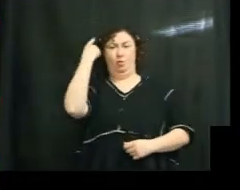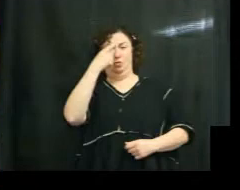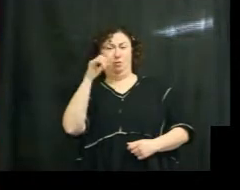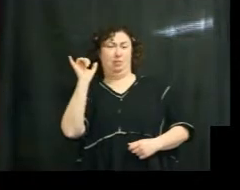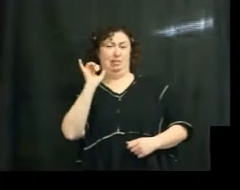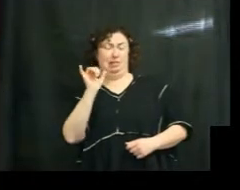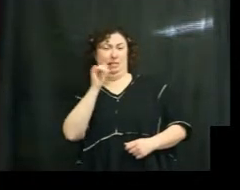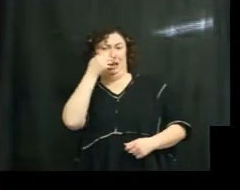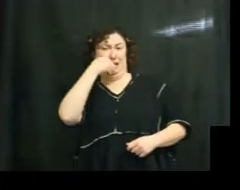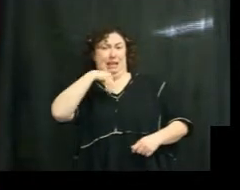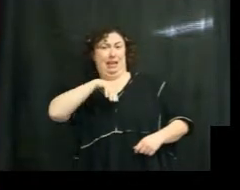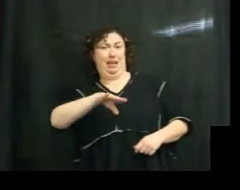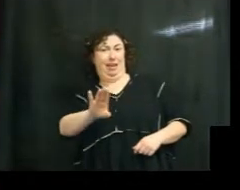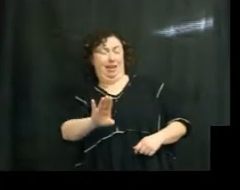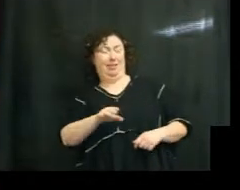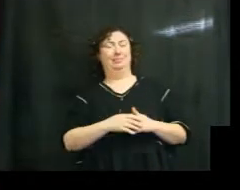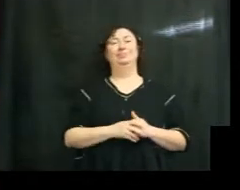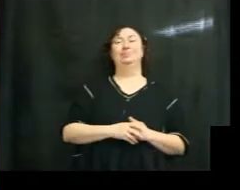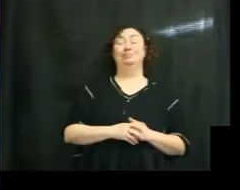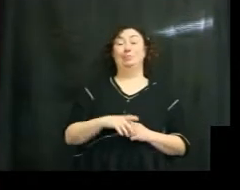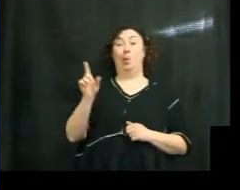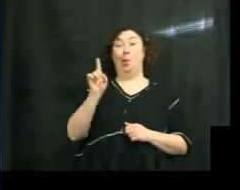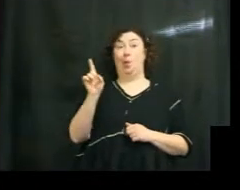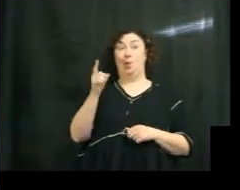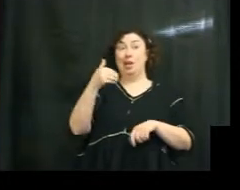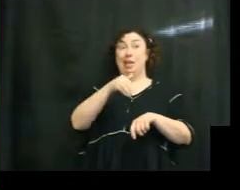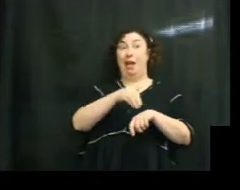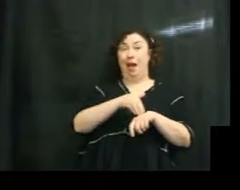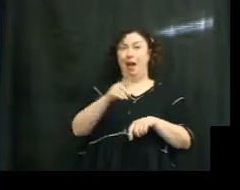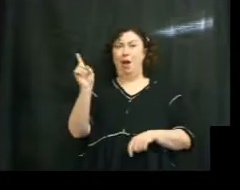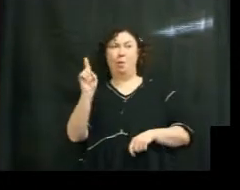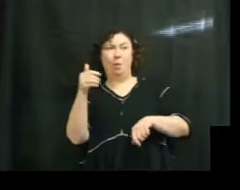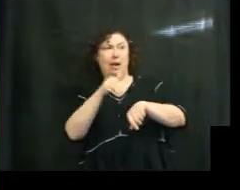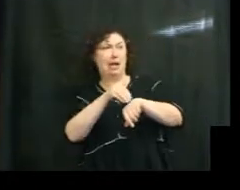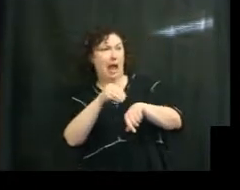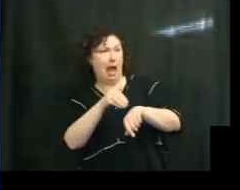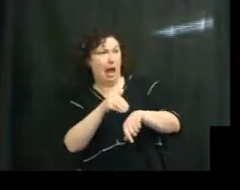you at? Where you at?" the musicians would call.